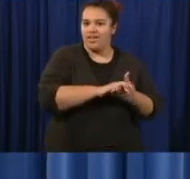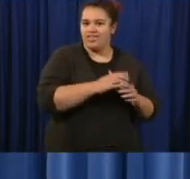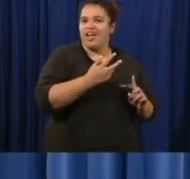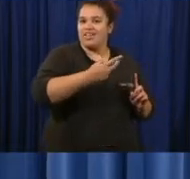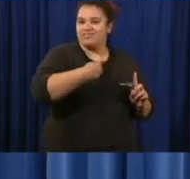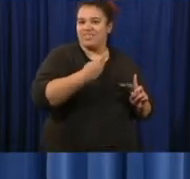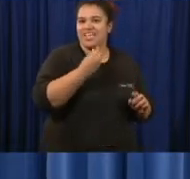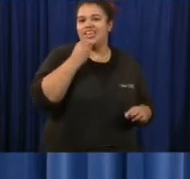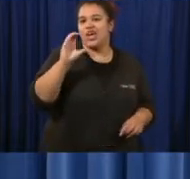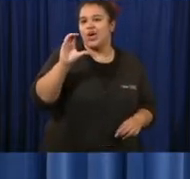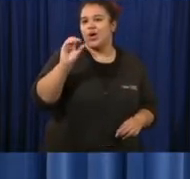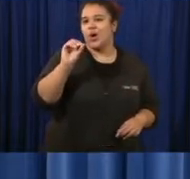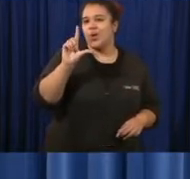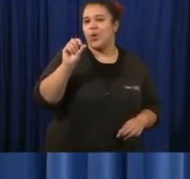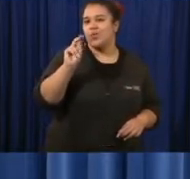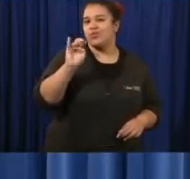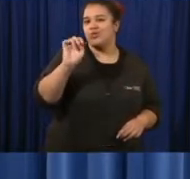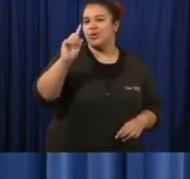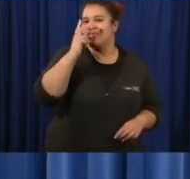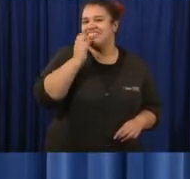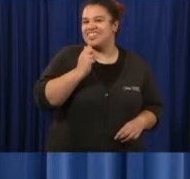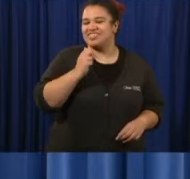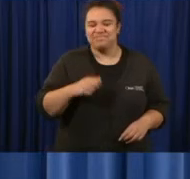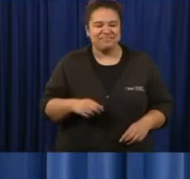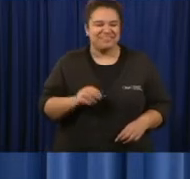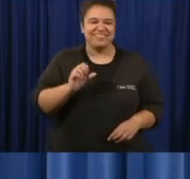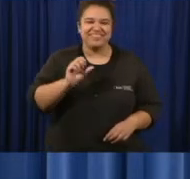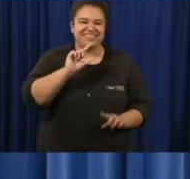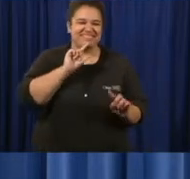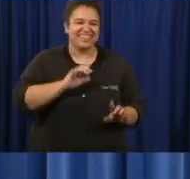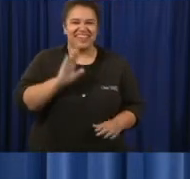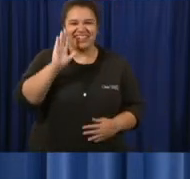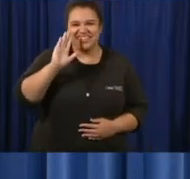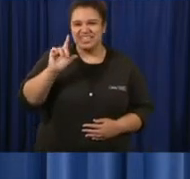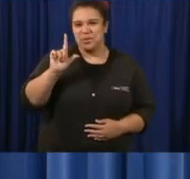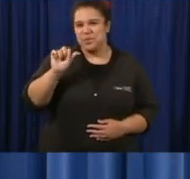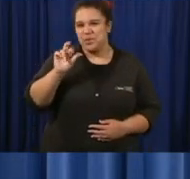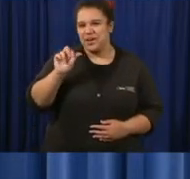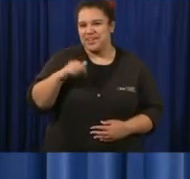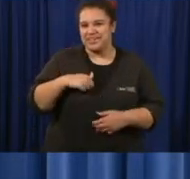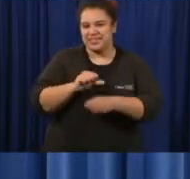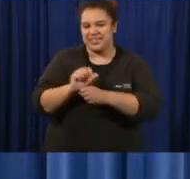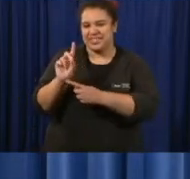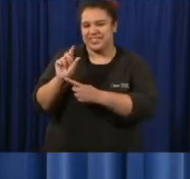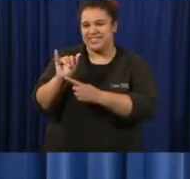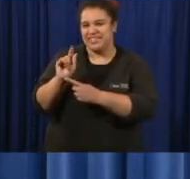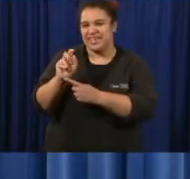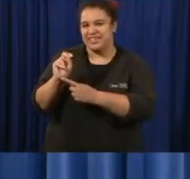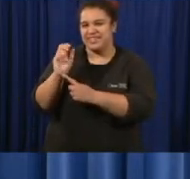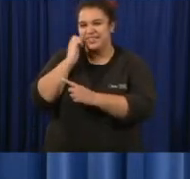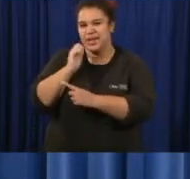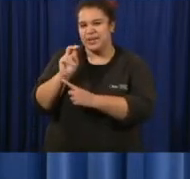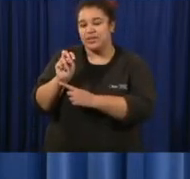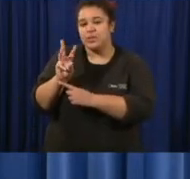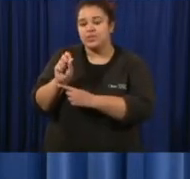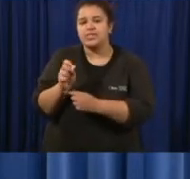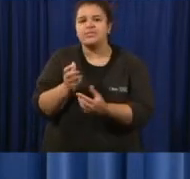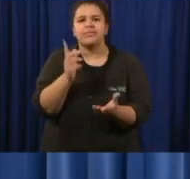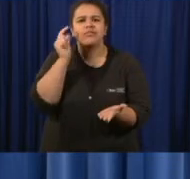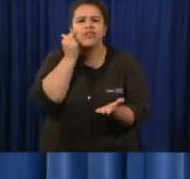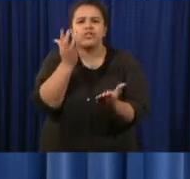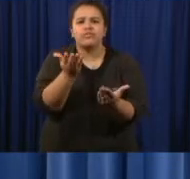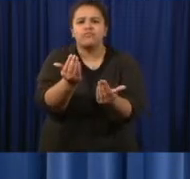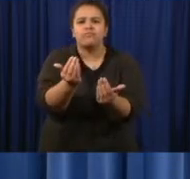night. right? Yeah, Laura Bischoff, Dayton Daily News. Governor, could you please give us some more details on this enforcement effort